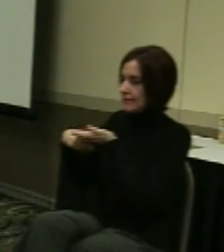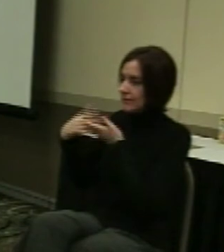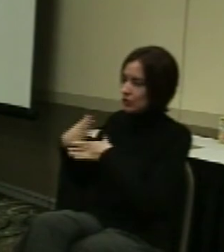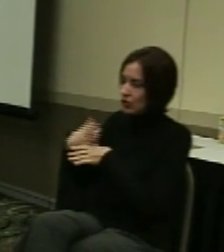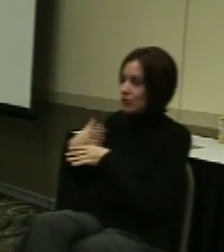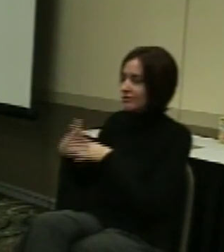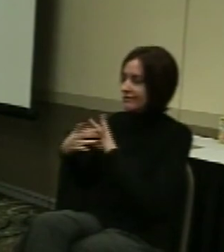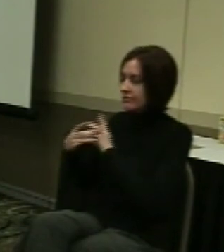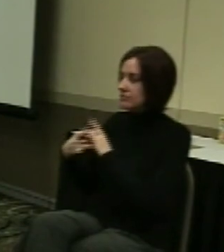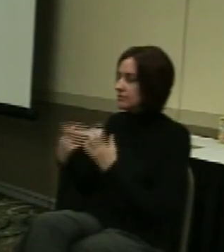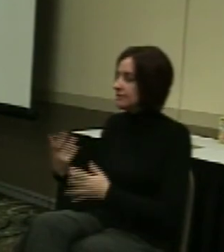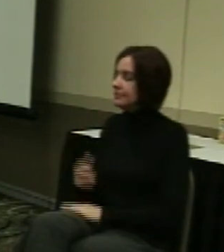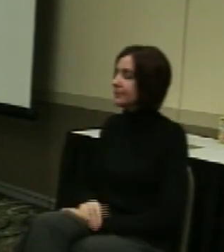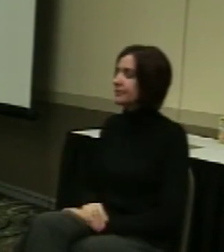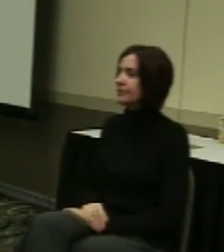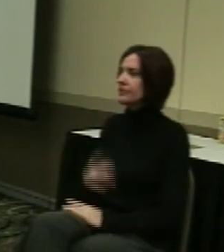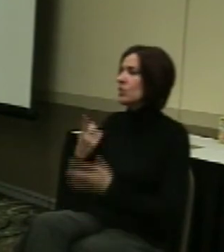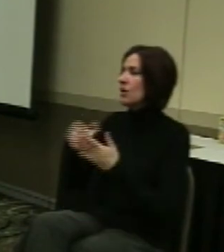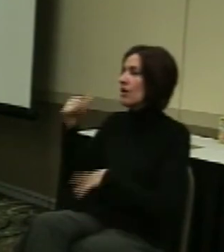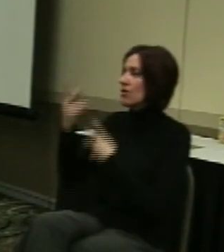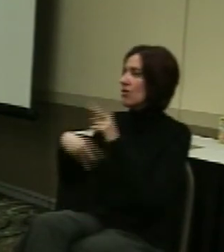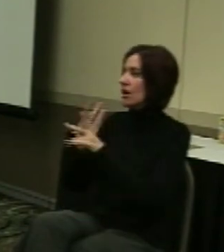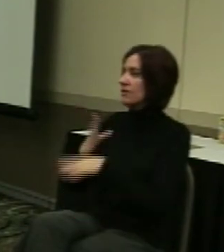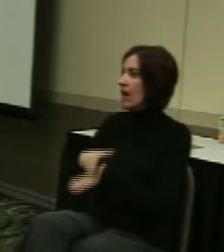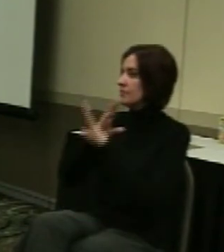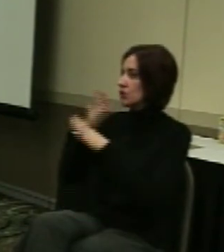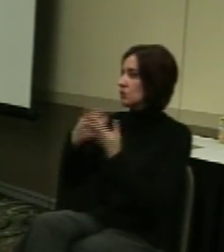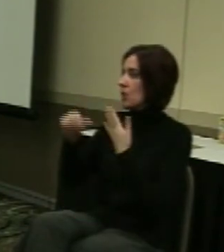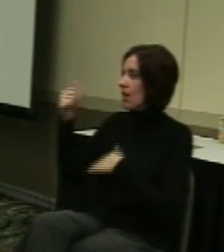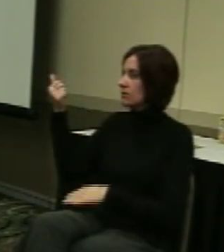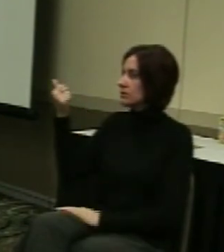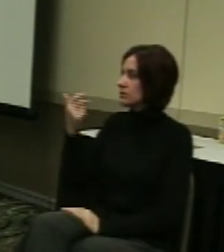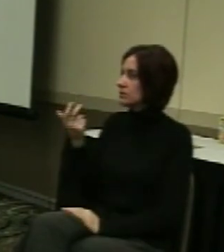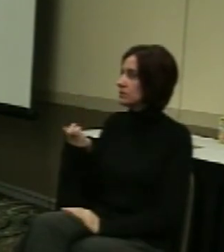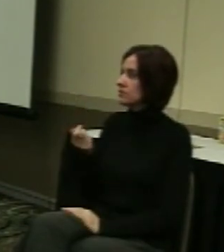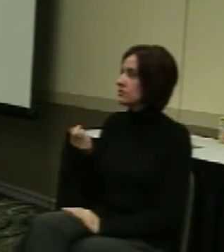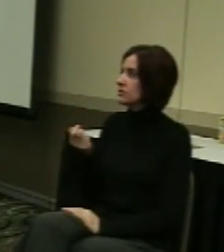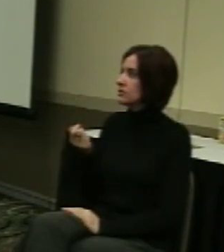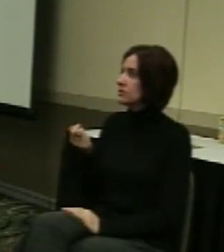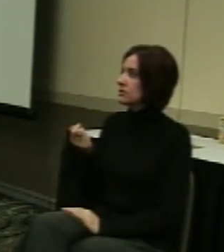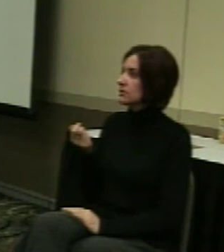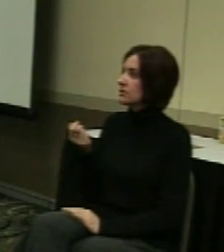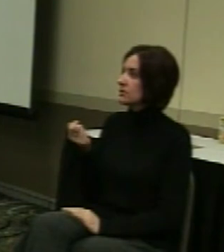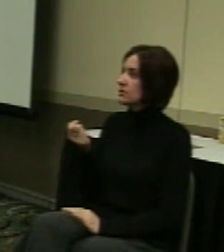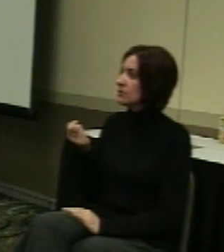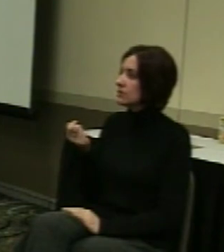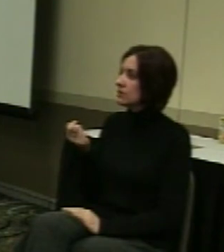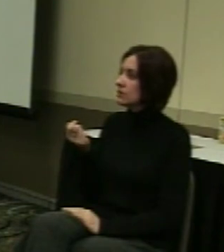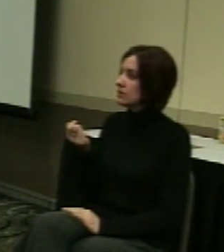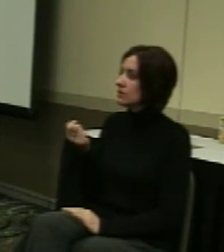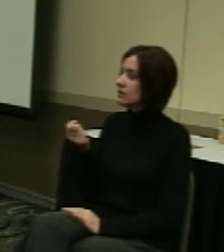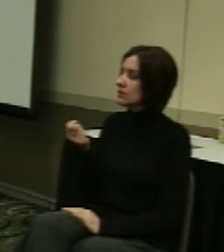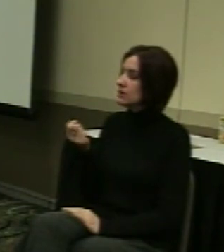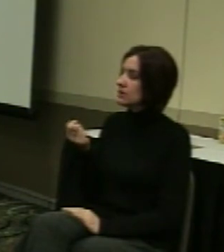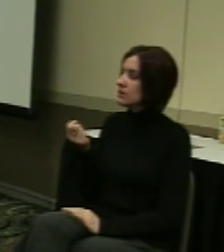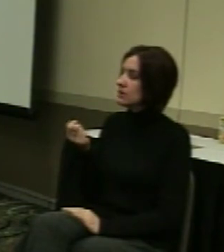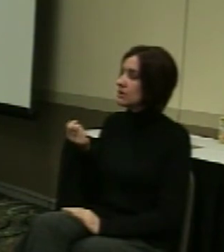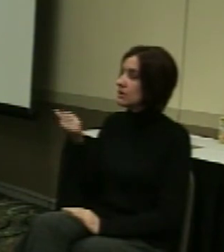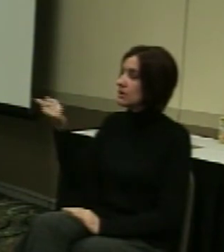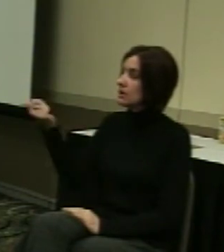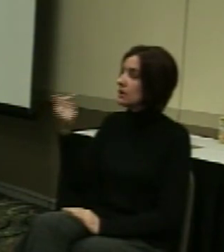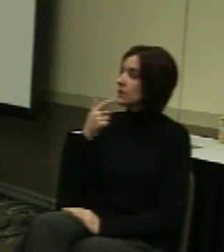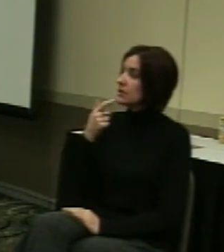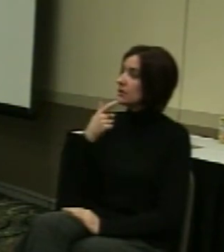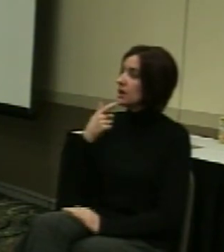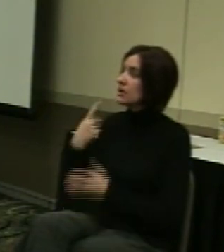sometimes. What other kinds of obstacles are there? And now, why might data be sitting around on our shelves too often? I was going to